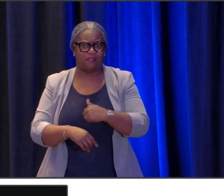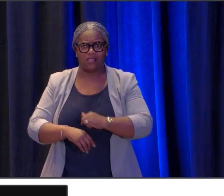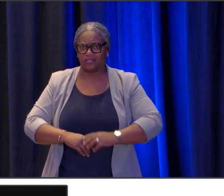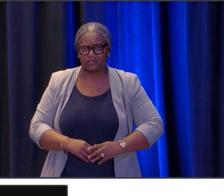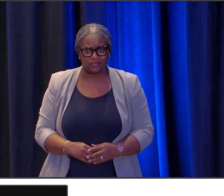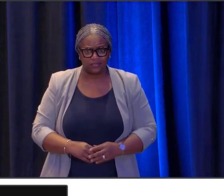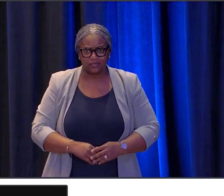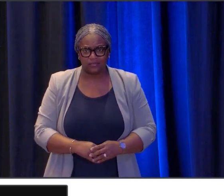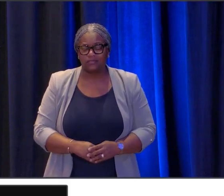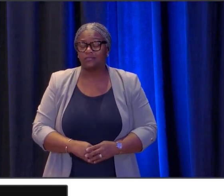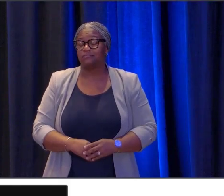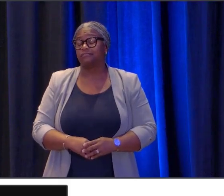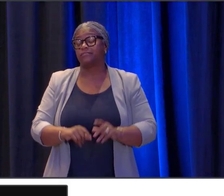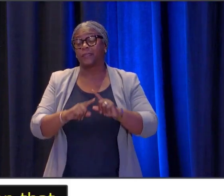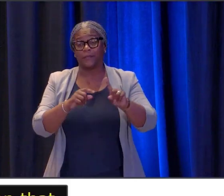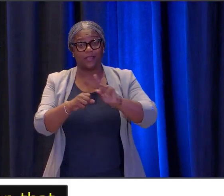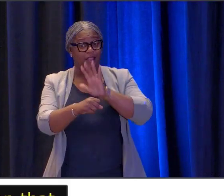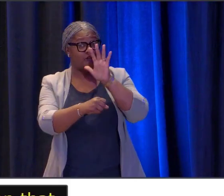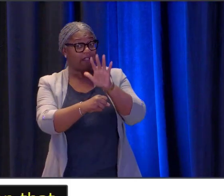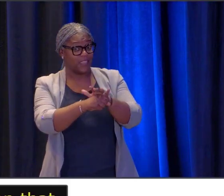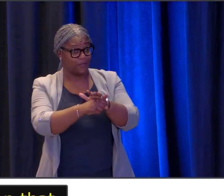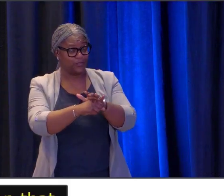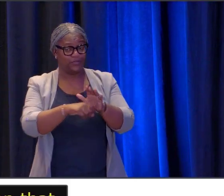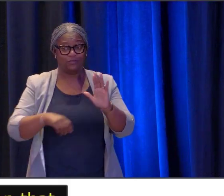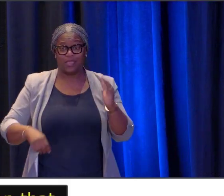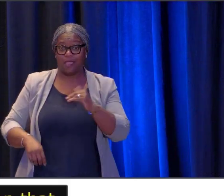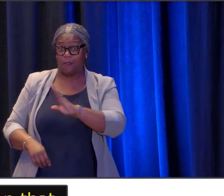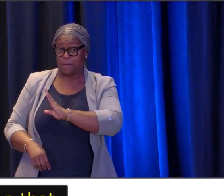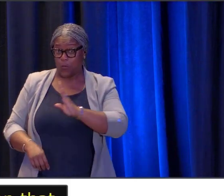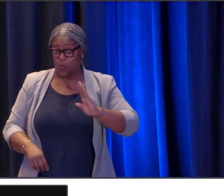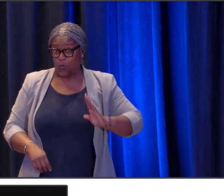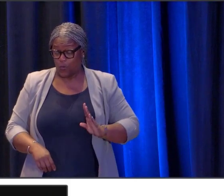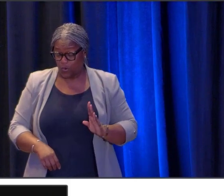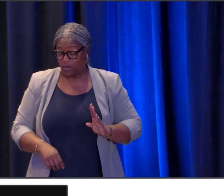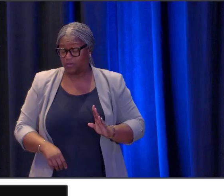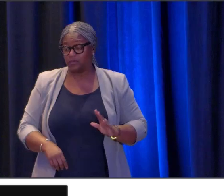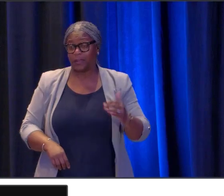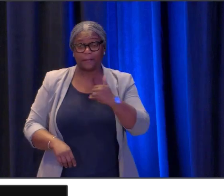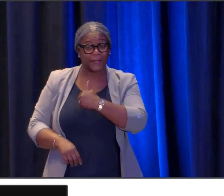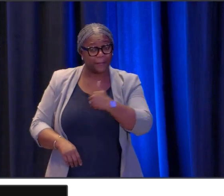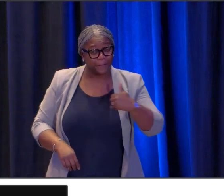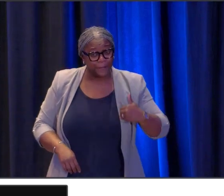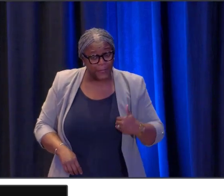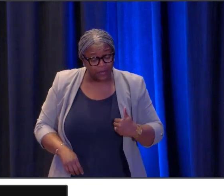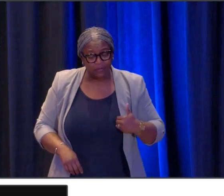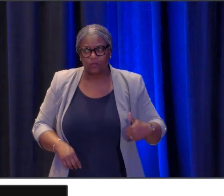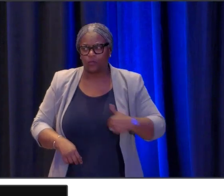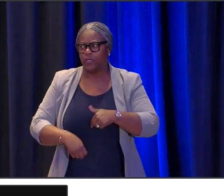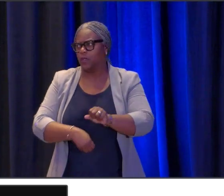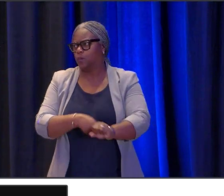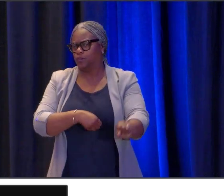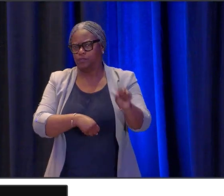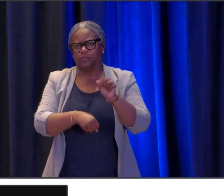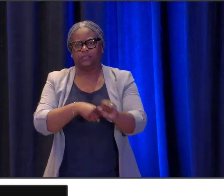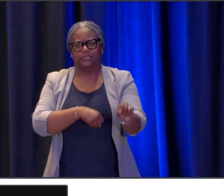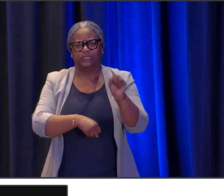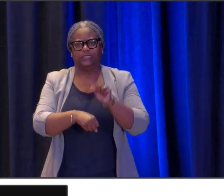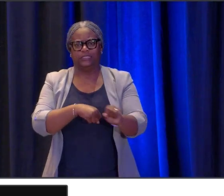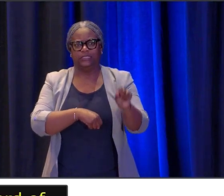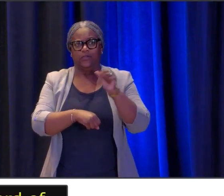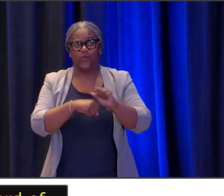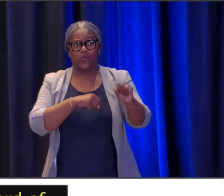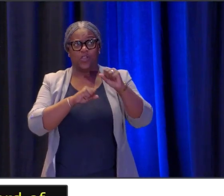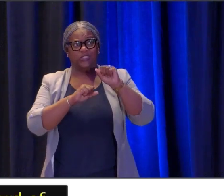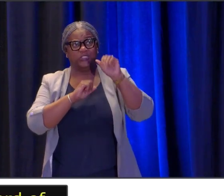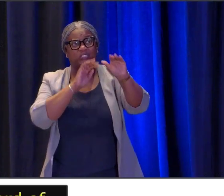But I guarantee you, the Nickel Board of Directors and its members are working on behalf to change that and